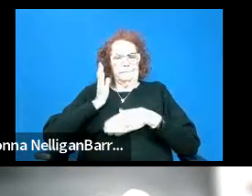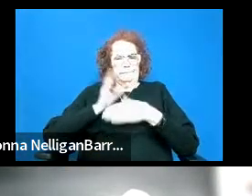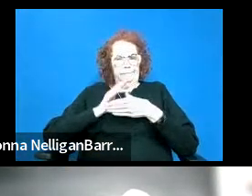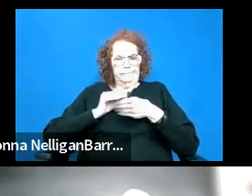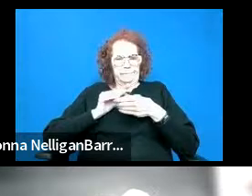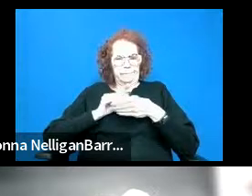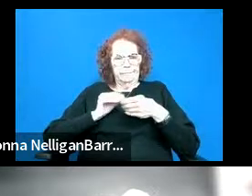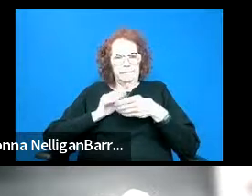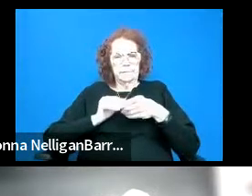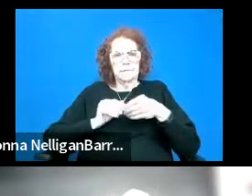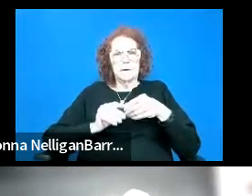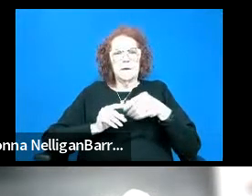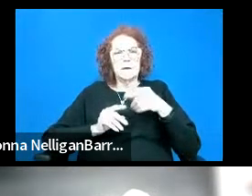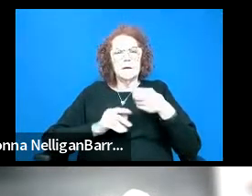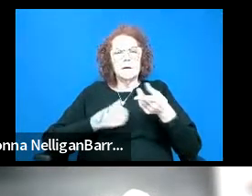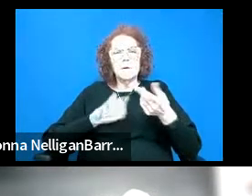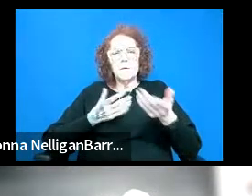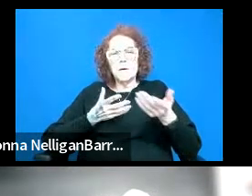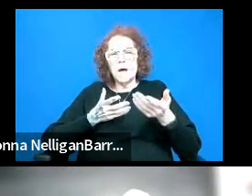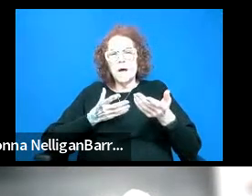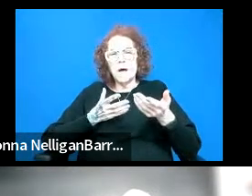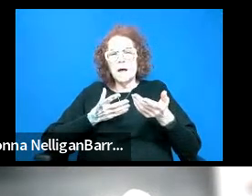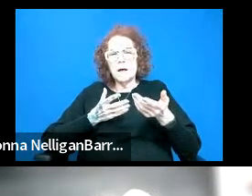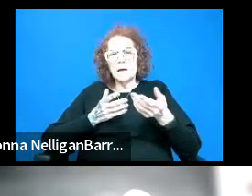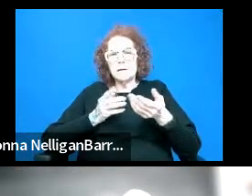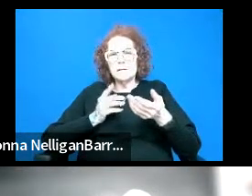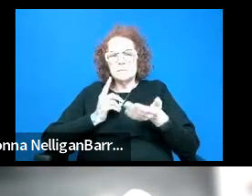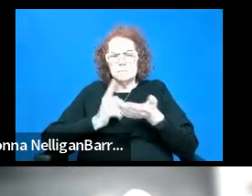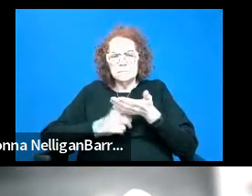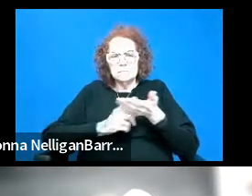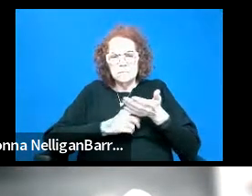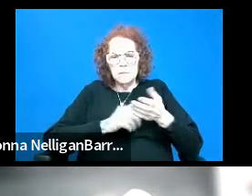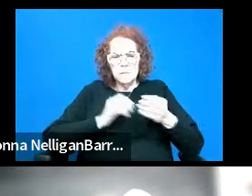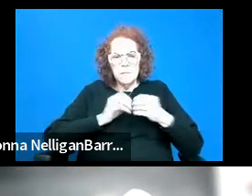about the property management licensing system?